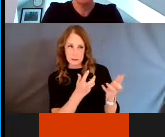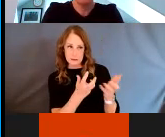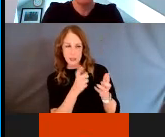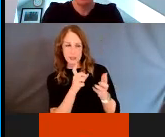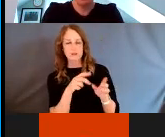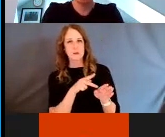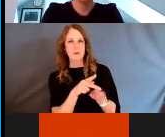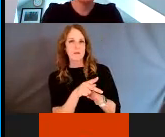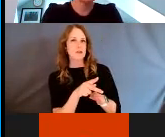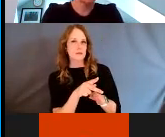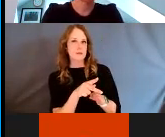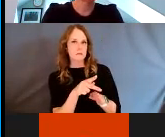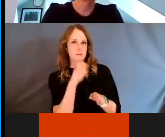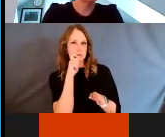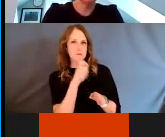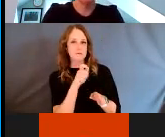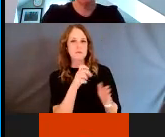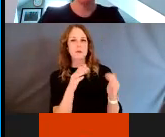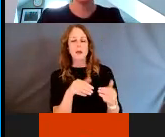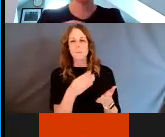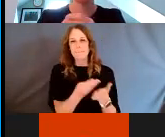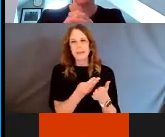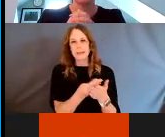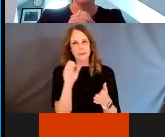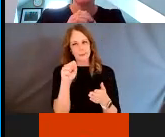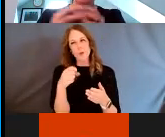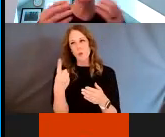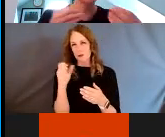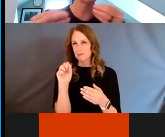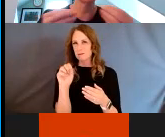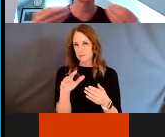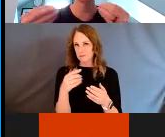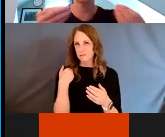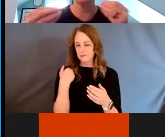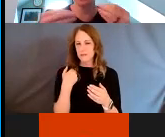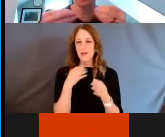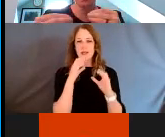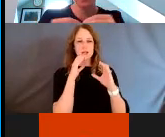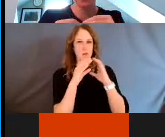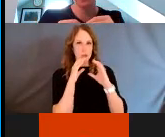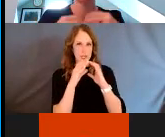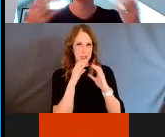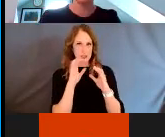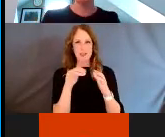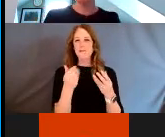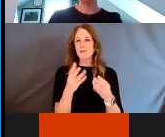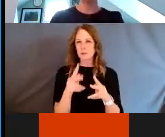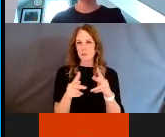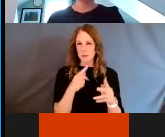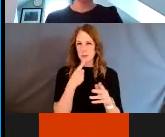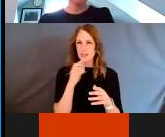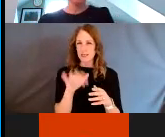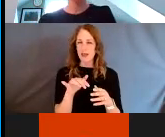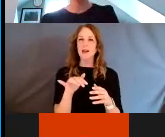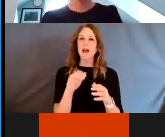professional. Money, absolutely. That was one of the ones that was said. Communication, this was said in a couple of different ways, like how and when